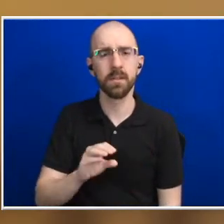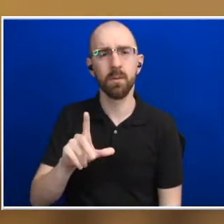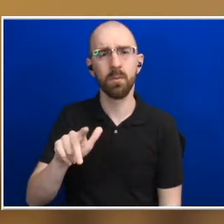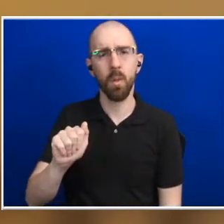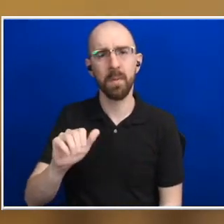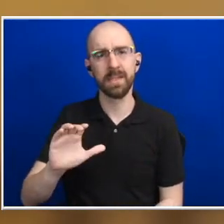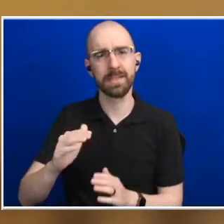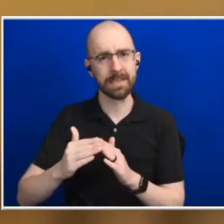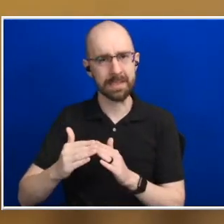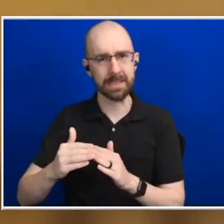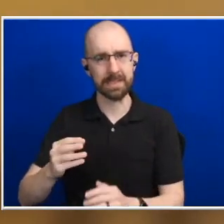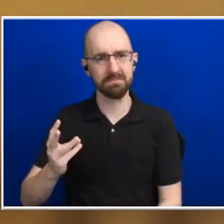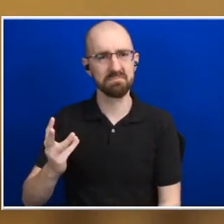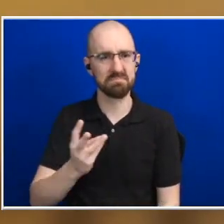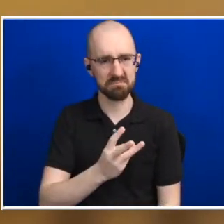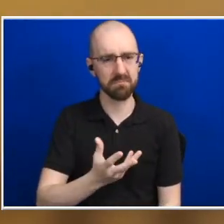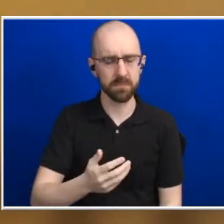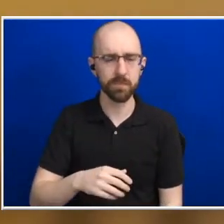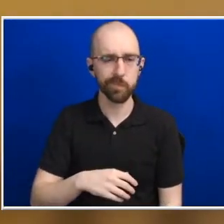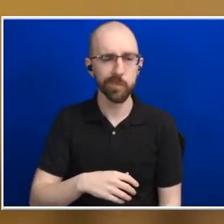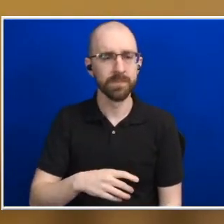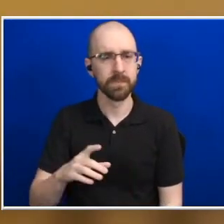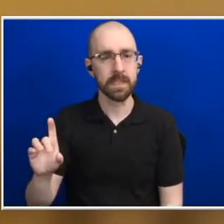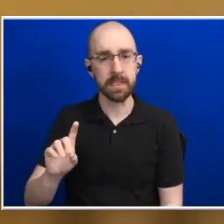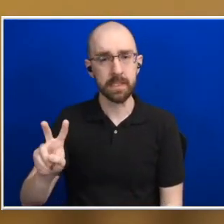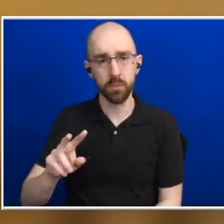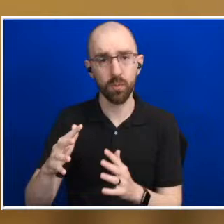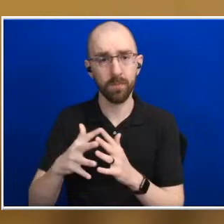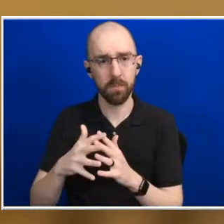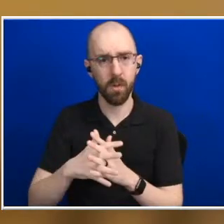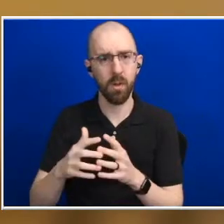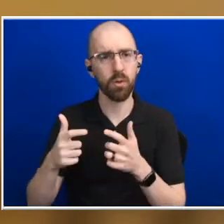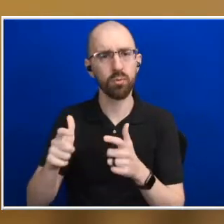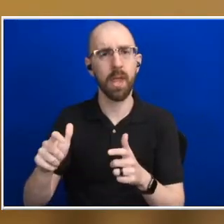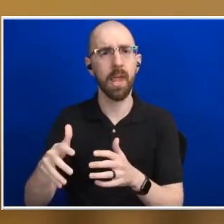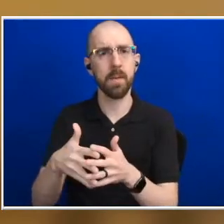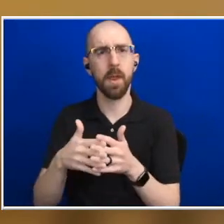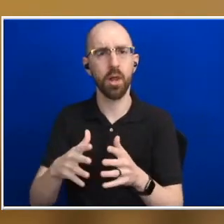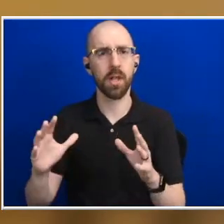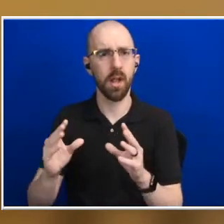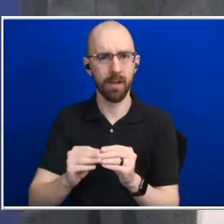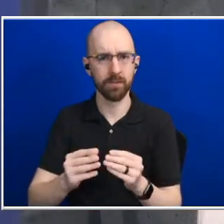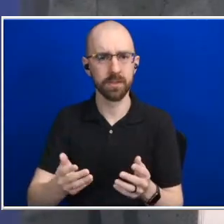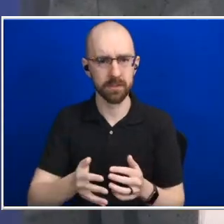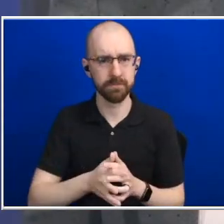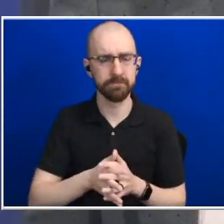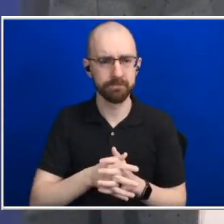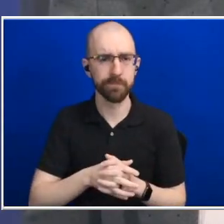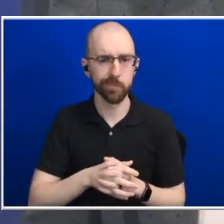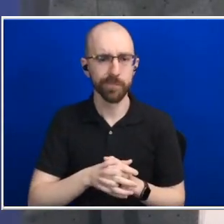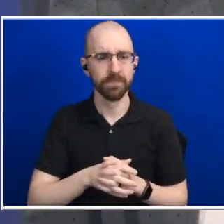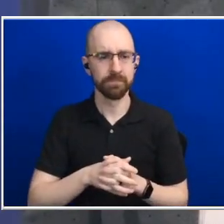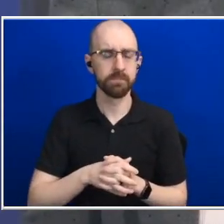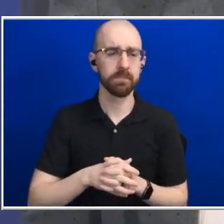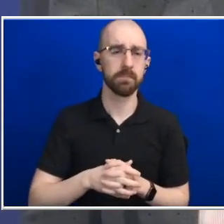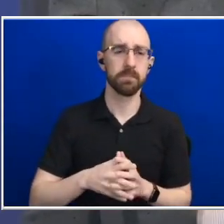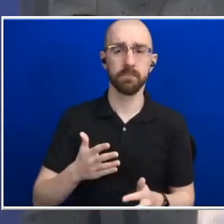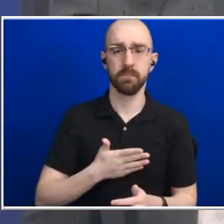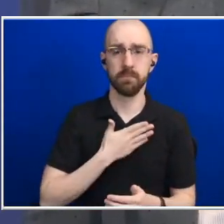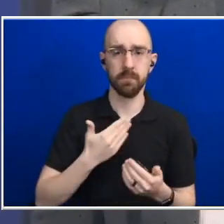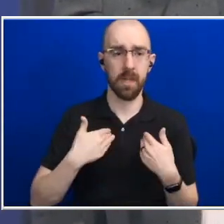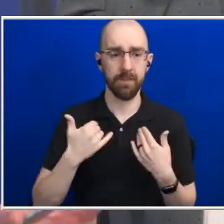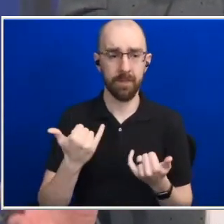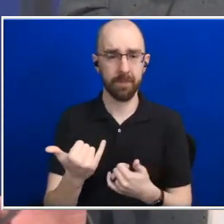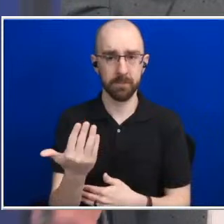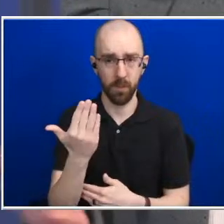City. Play Division II football in the Great American Conference. Well, we're glad to have you this morning. Okay, first of all,